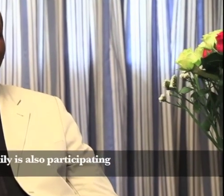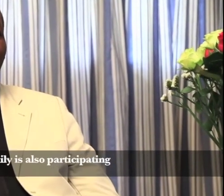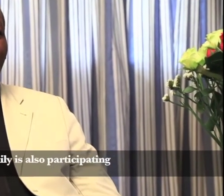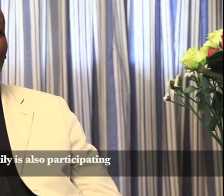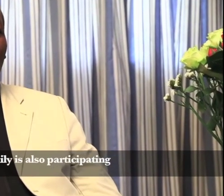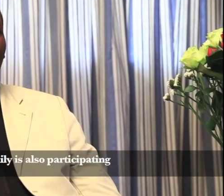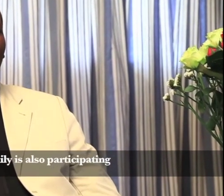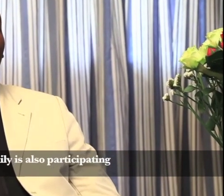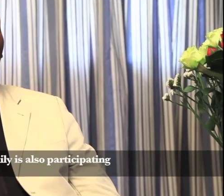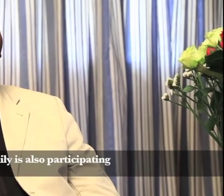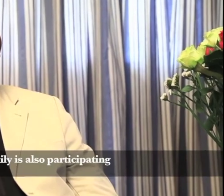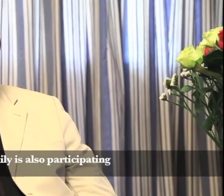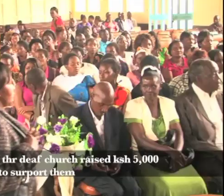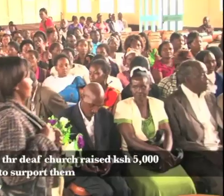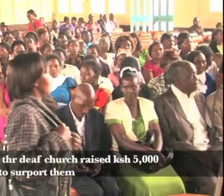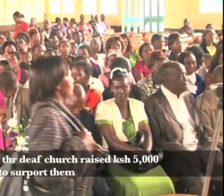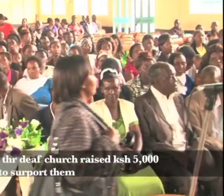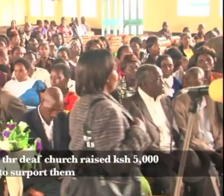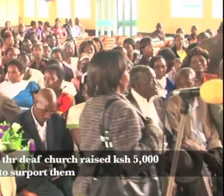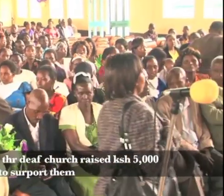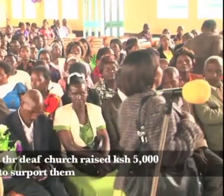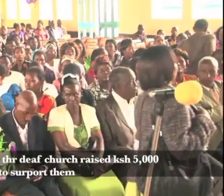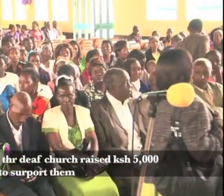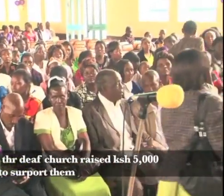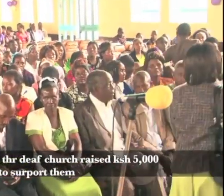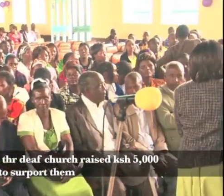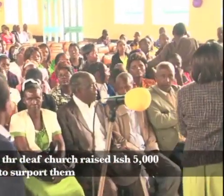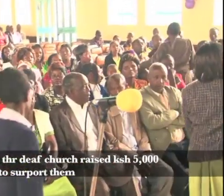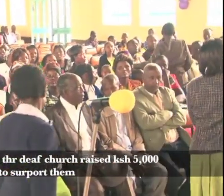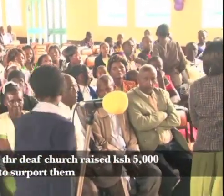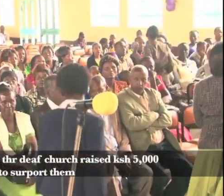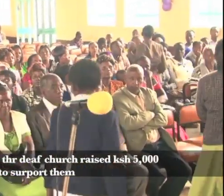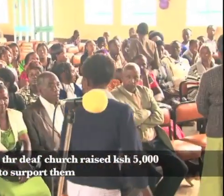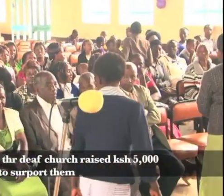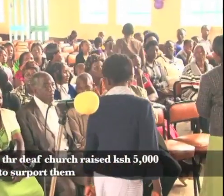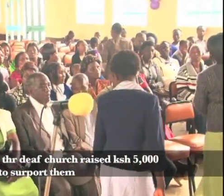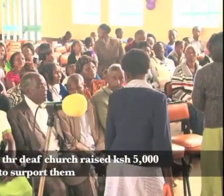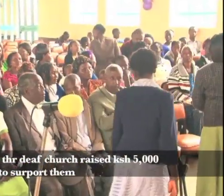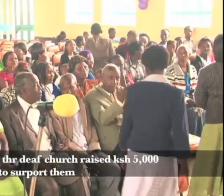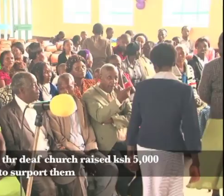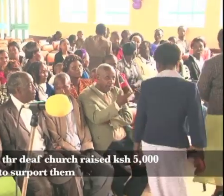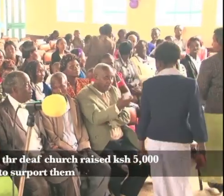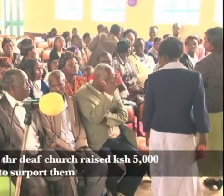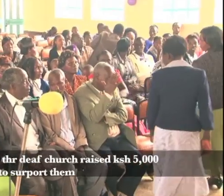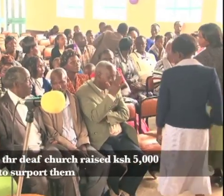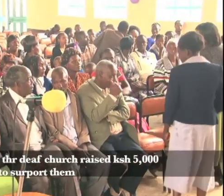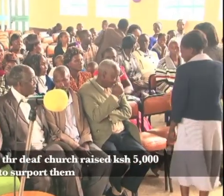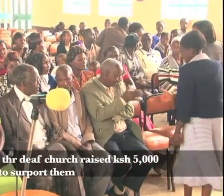participating. One of the most surprising things is when our deaf church organize themselves and raise some